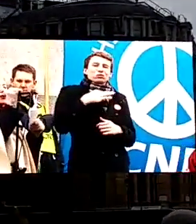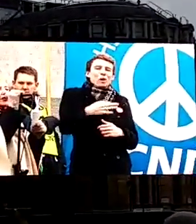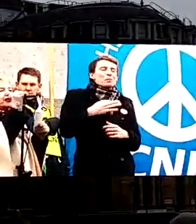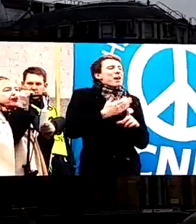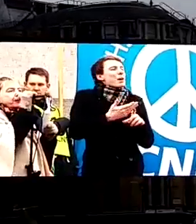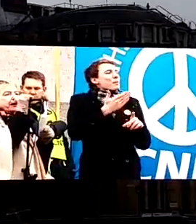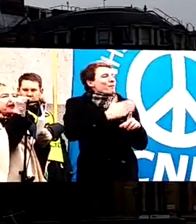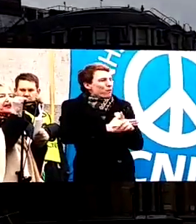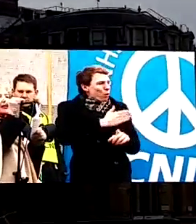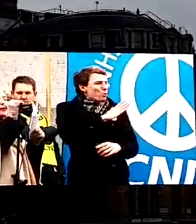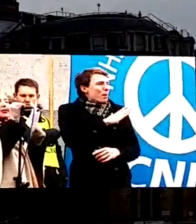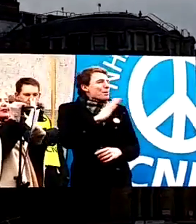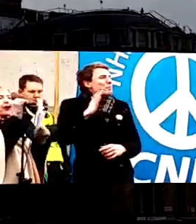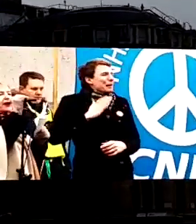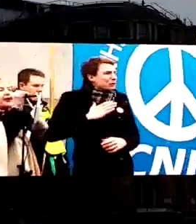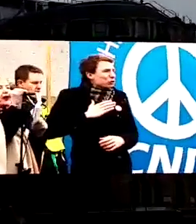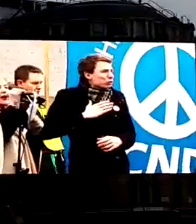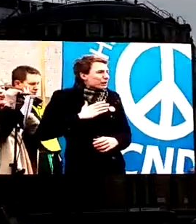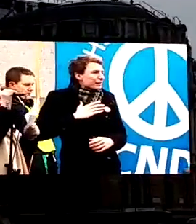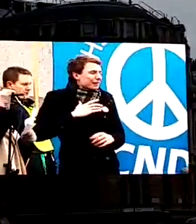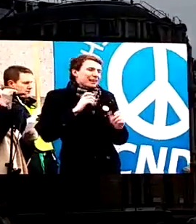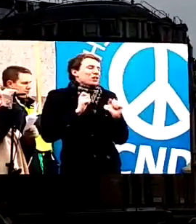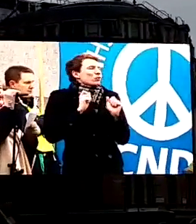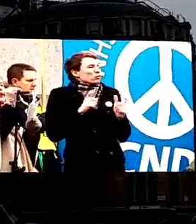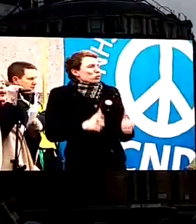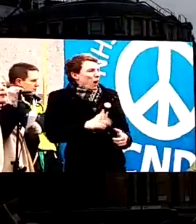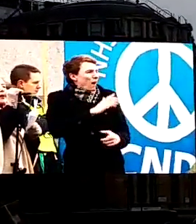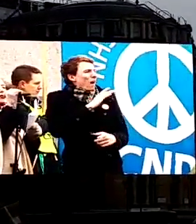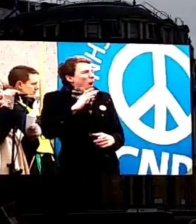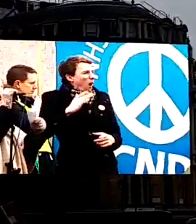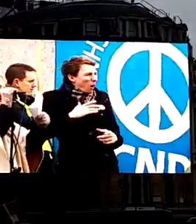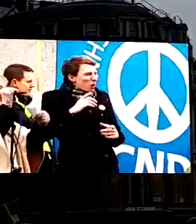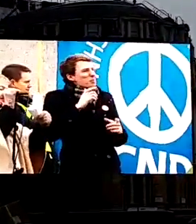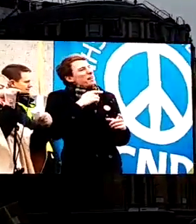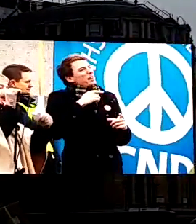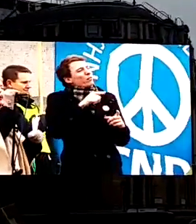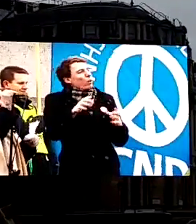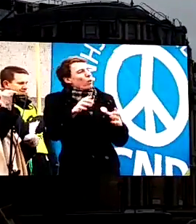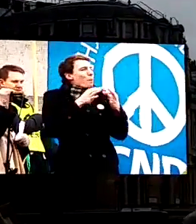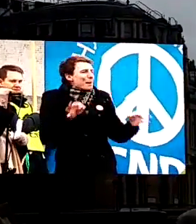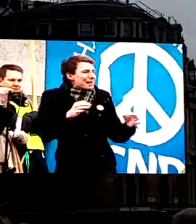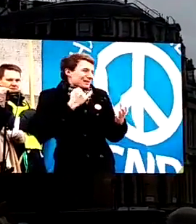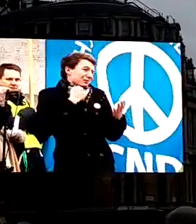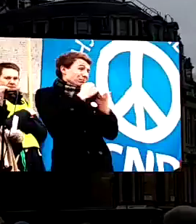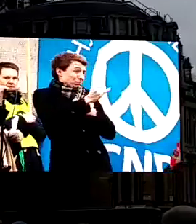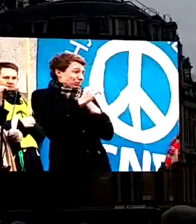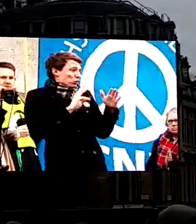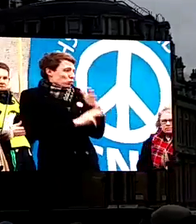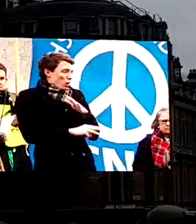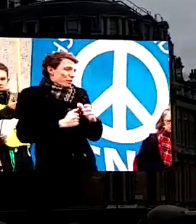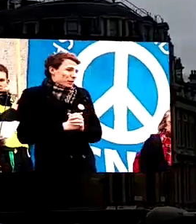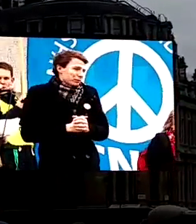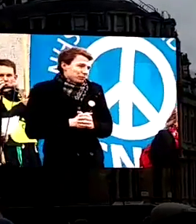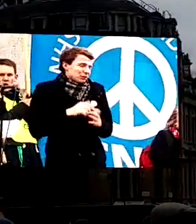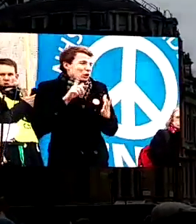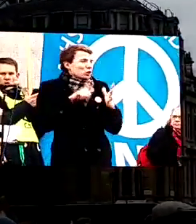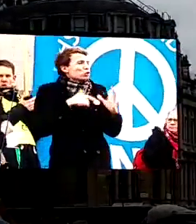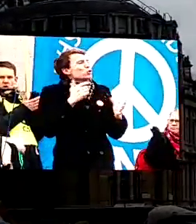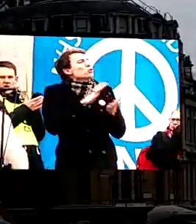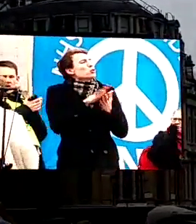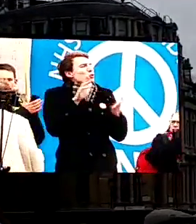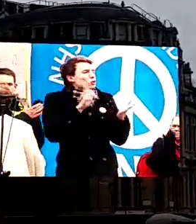organisation, Veterans for Peace, which is very, very strongly opposed to Trident. Please welcome John Bolton.